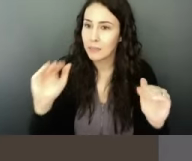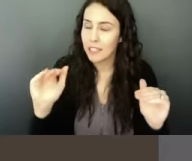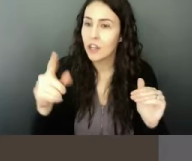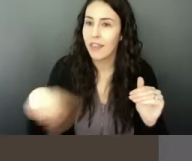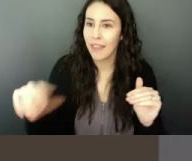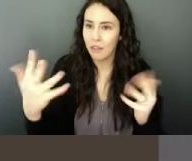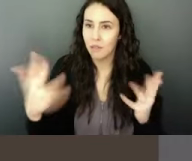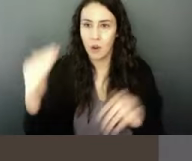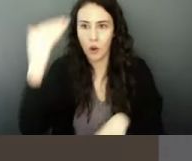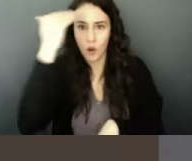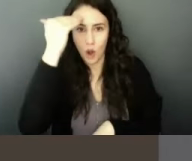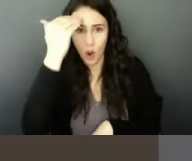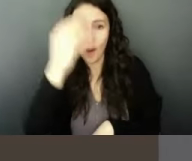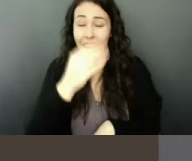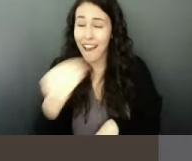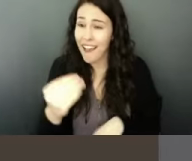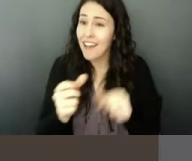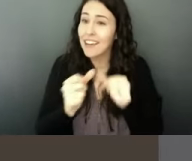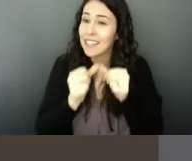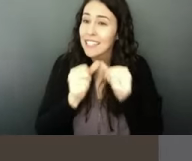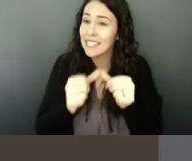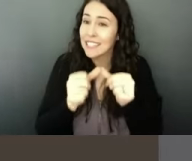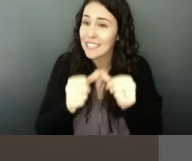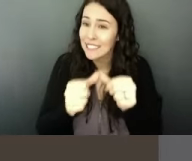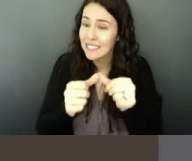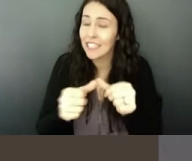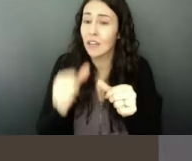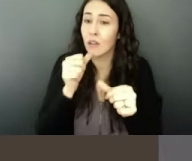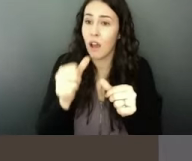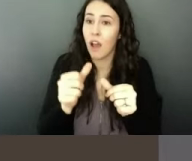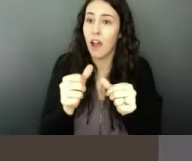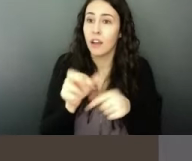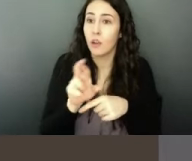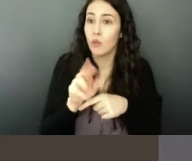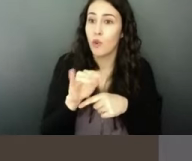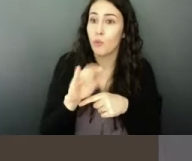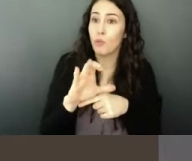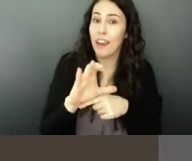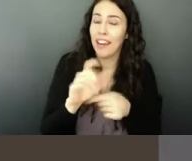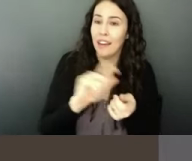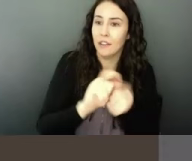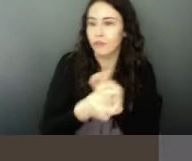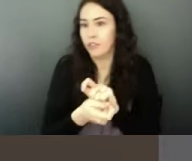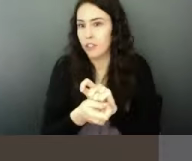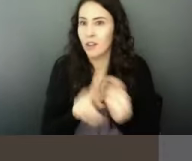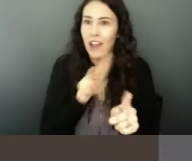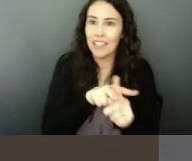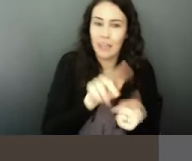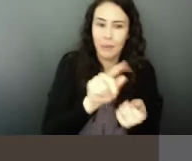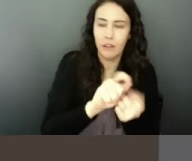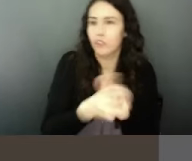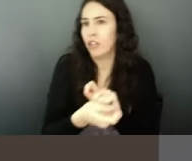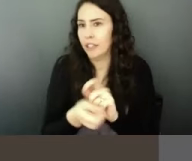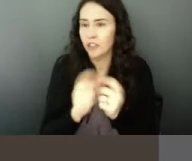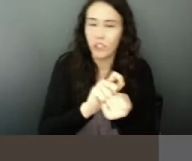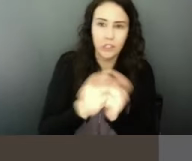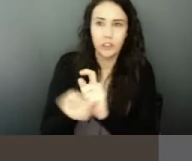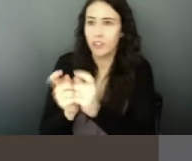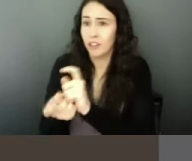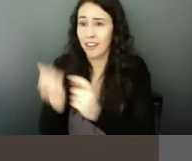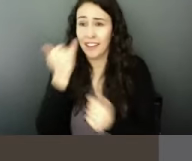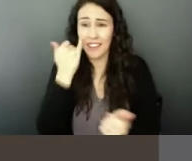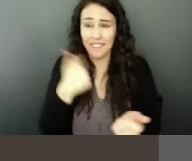also add consistency of your rubric across. So not changing the rubric from each assignment to an assignment, because maybe if I don't understand it the first